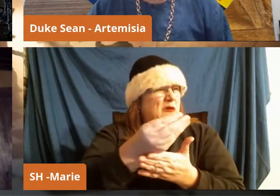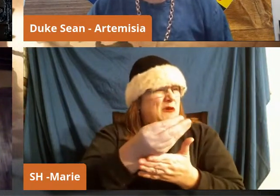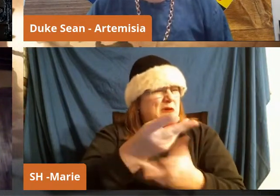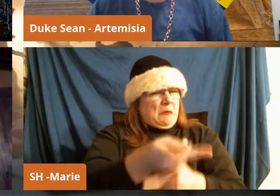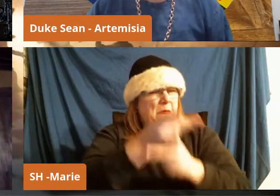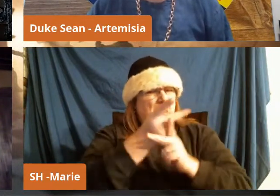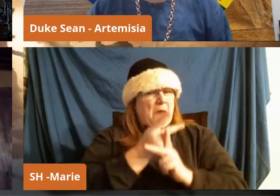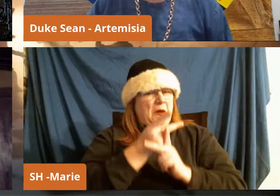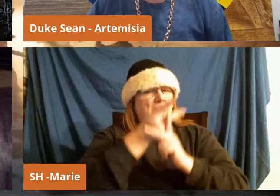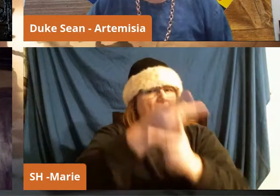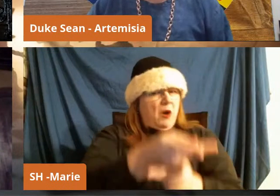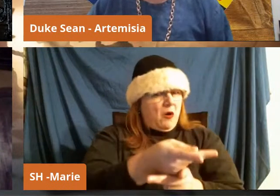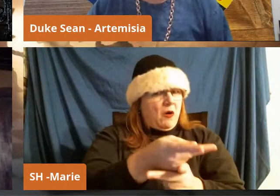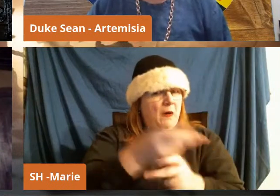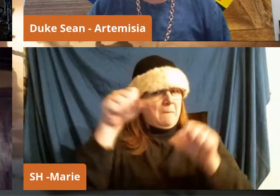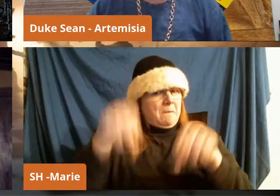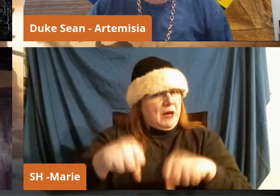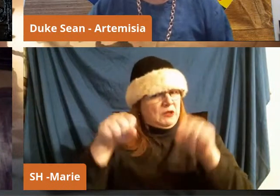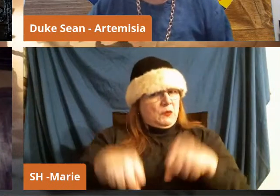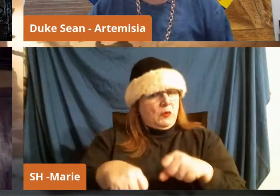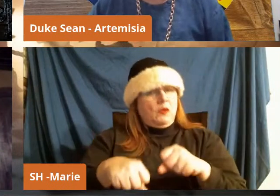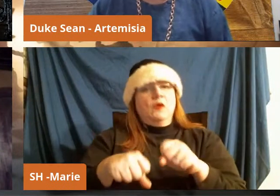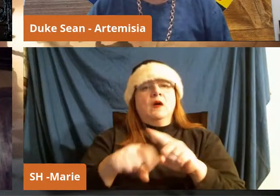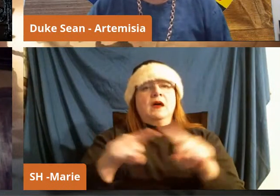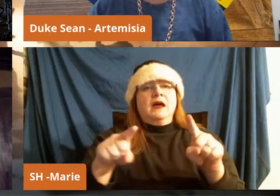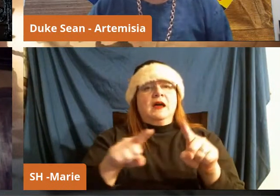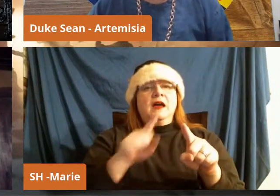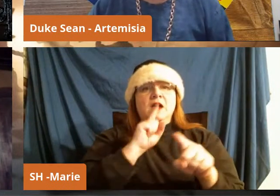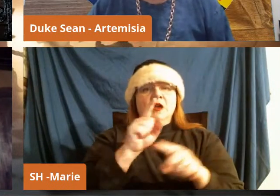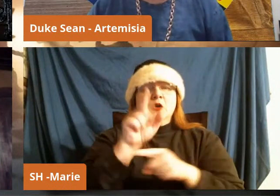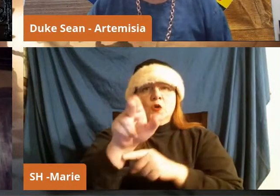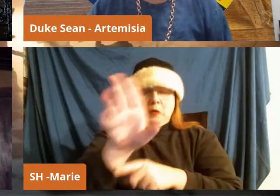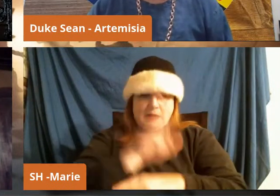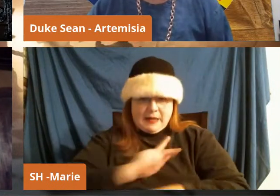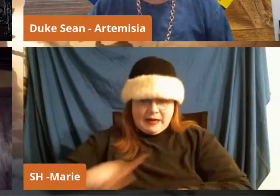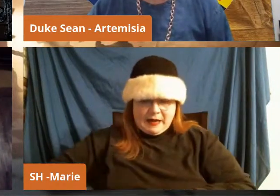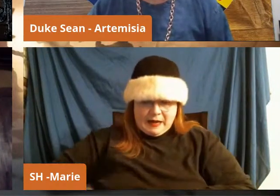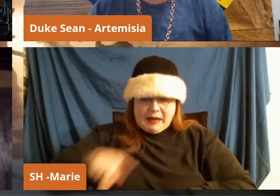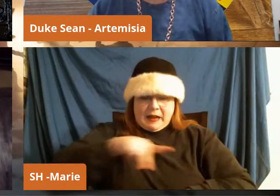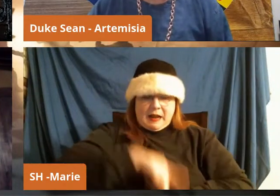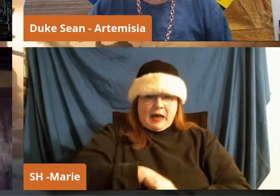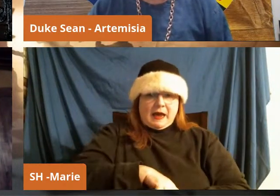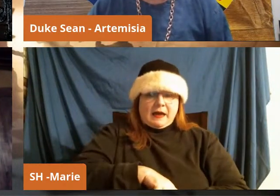guess, and that it is, so if you as a knight,